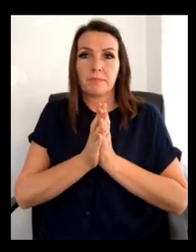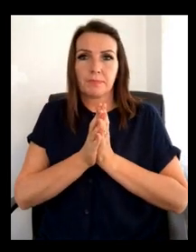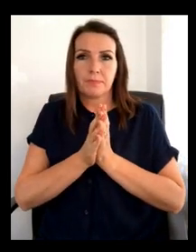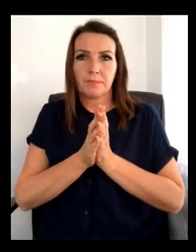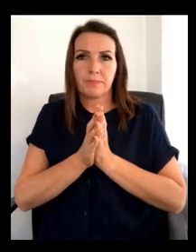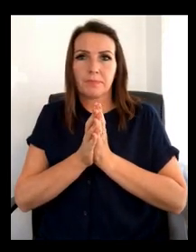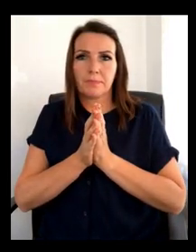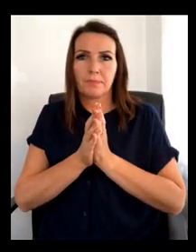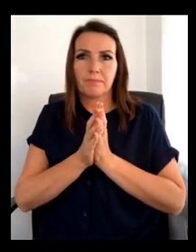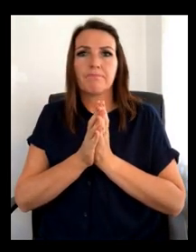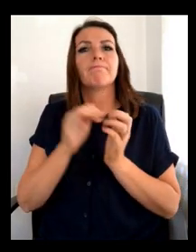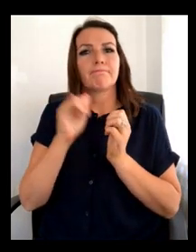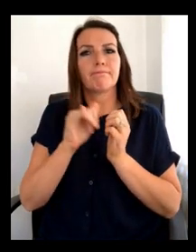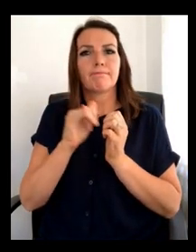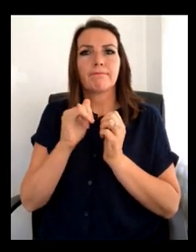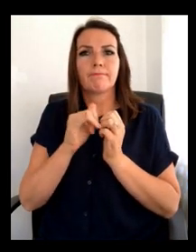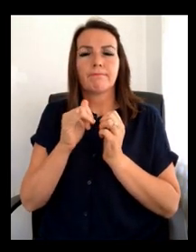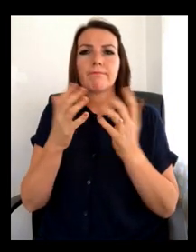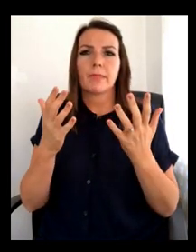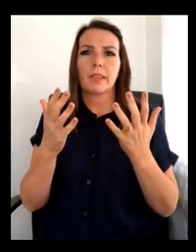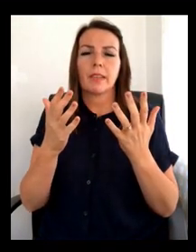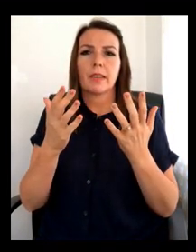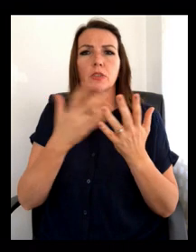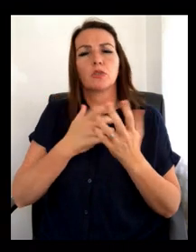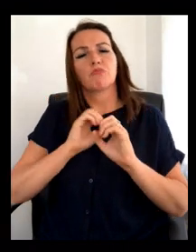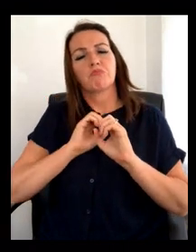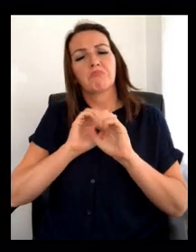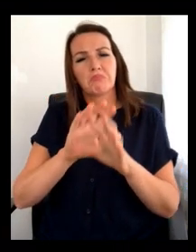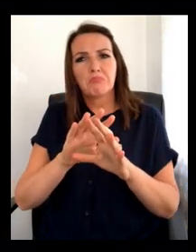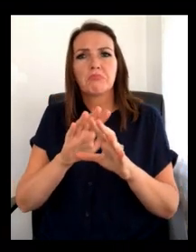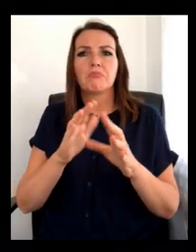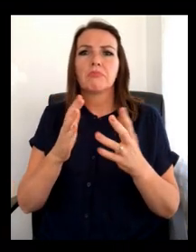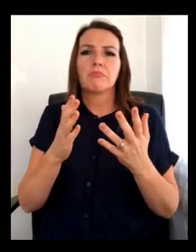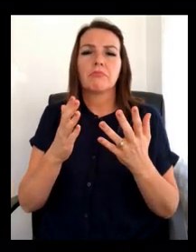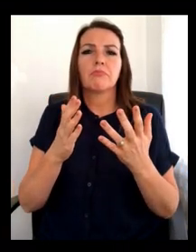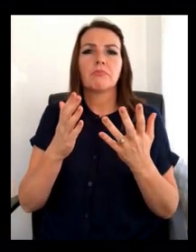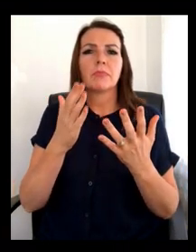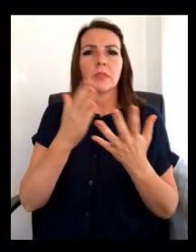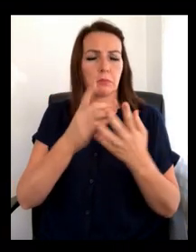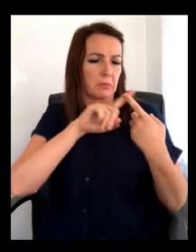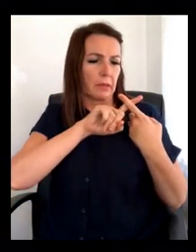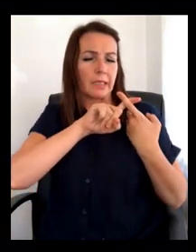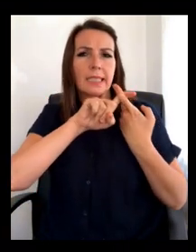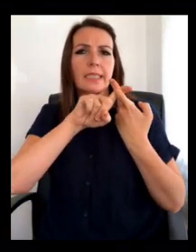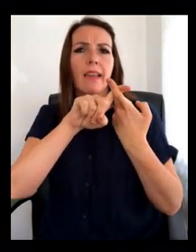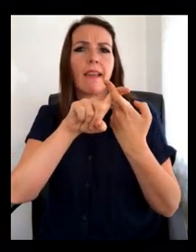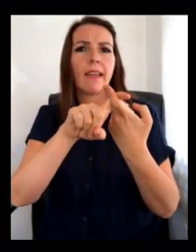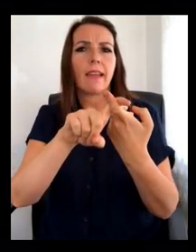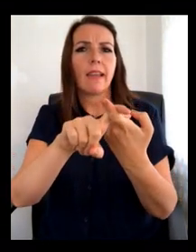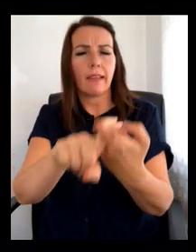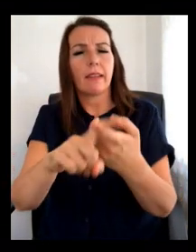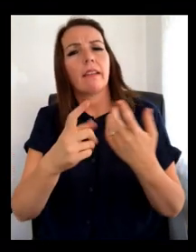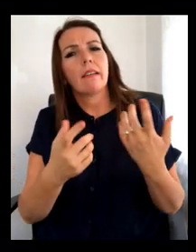Yeah, I suppose just to throw something out in response to sustainability, but